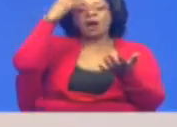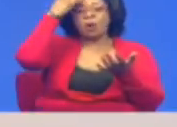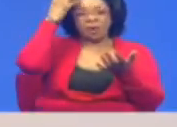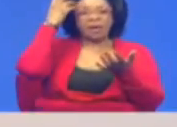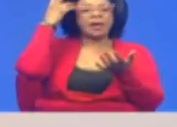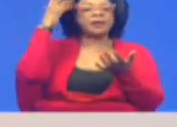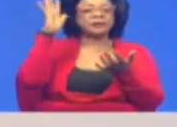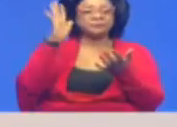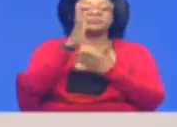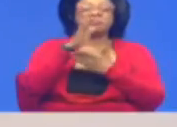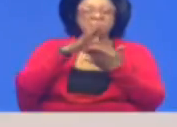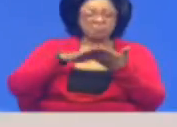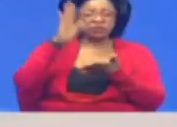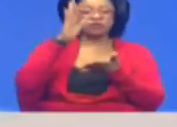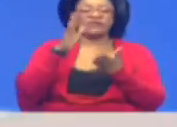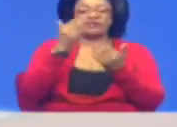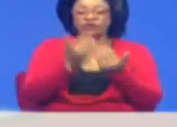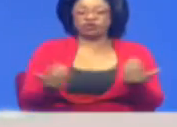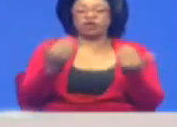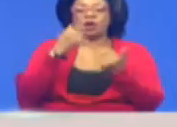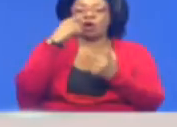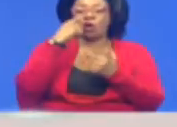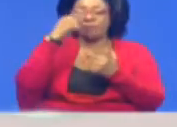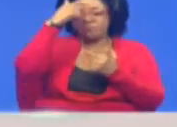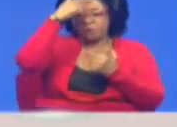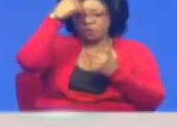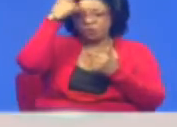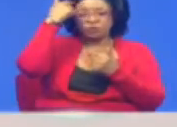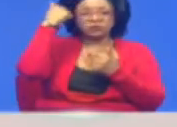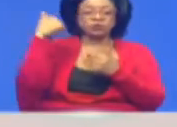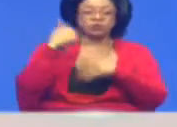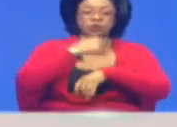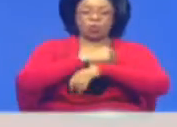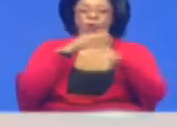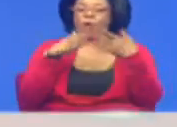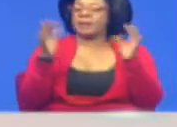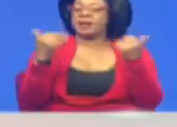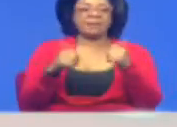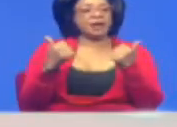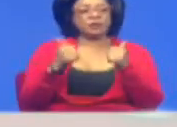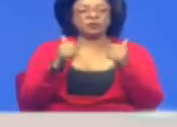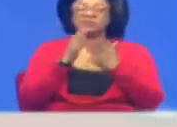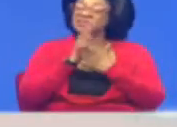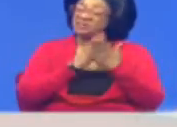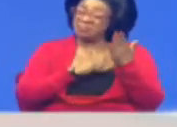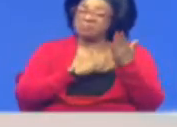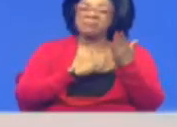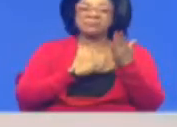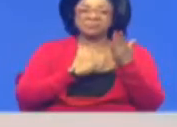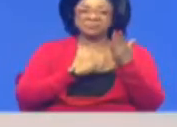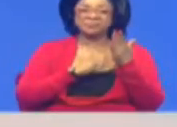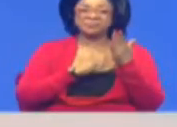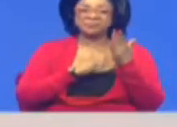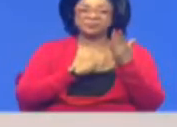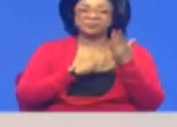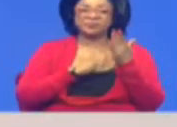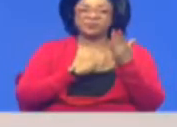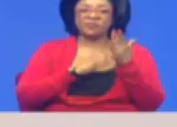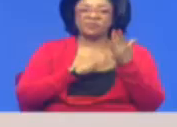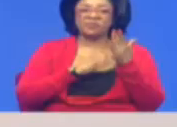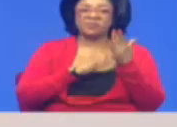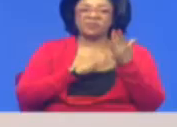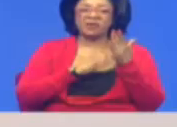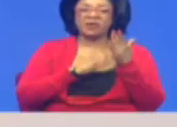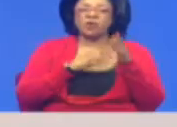at home because no schools are ongoing. And some of them have, in their own way, tried